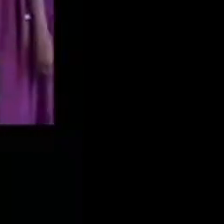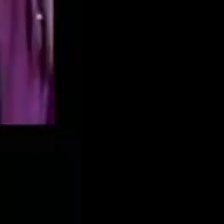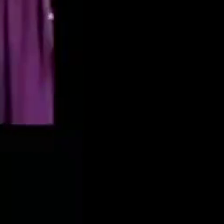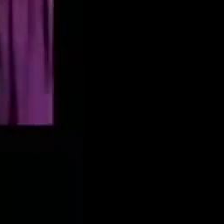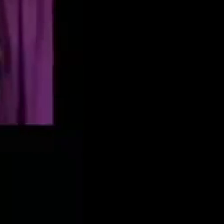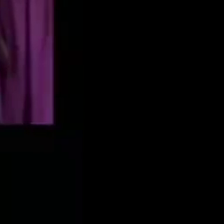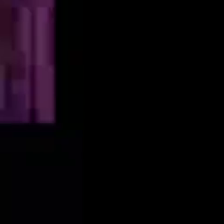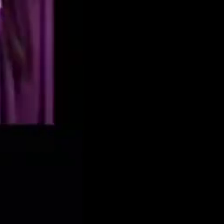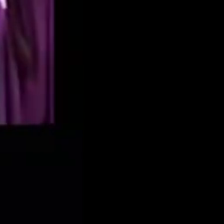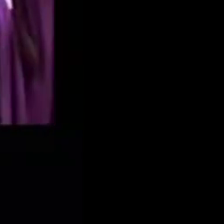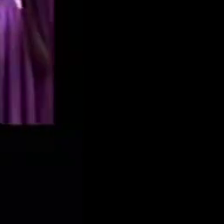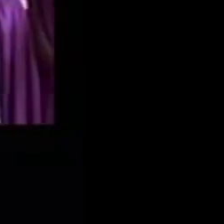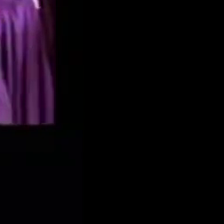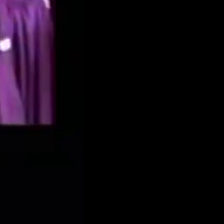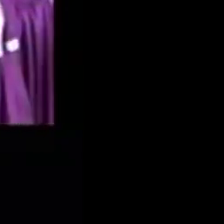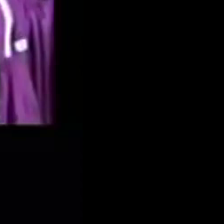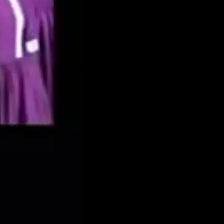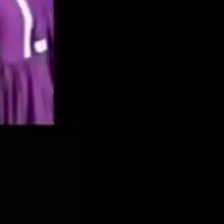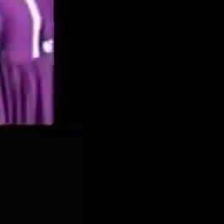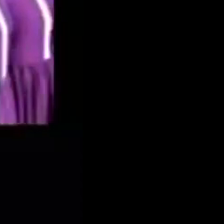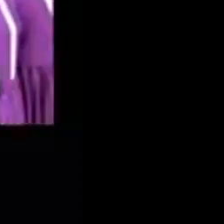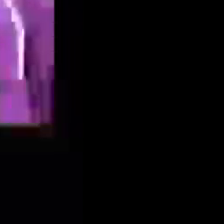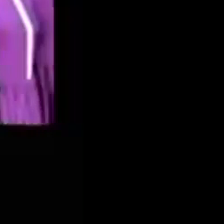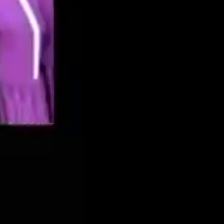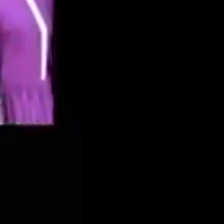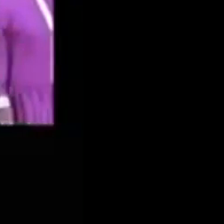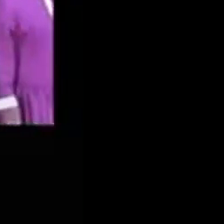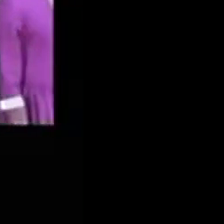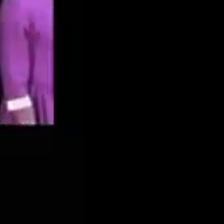we will be